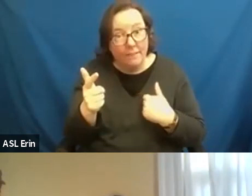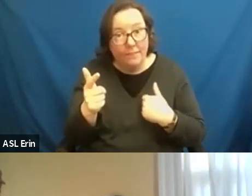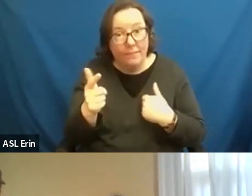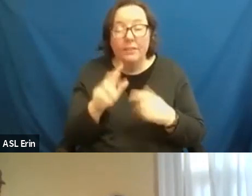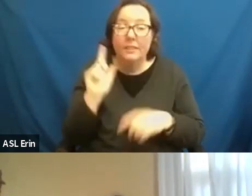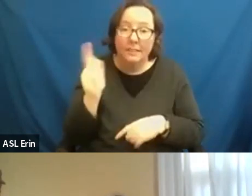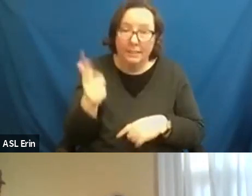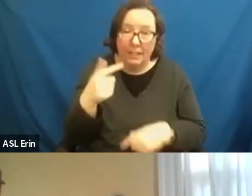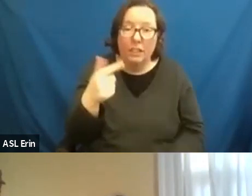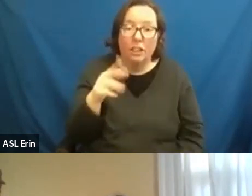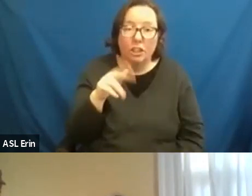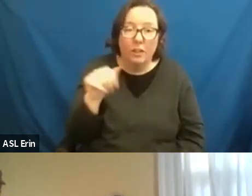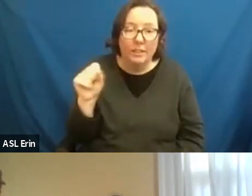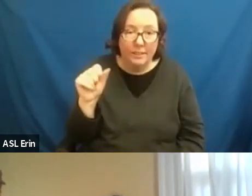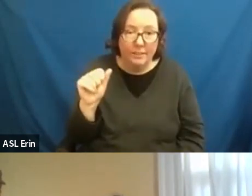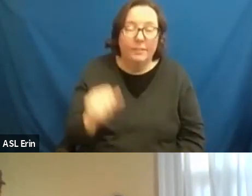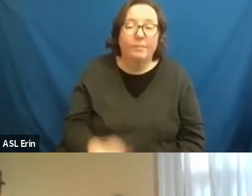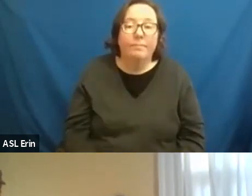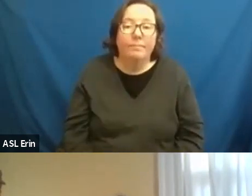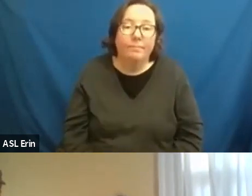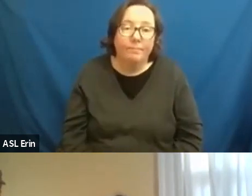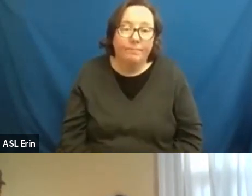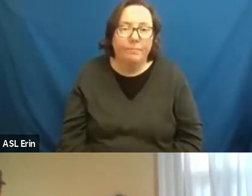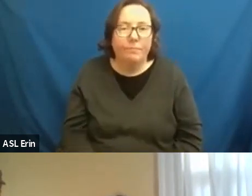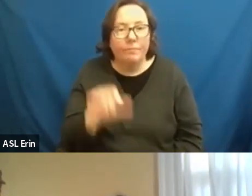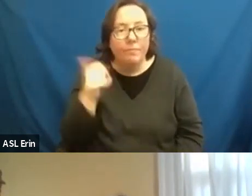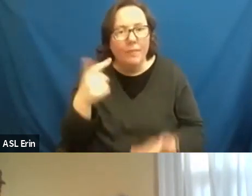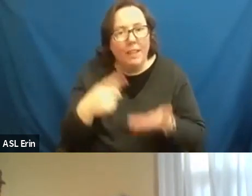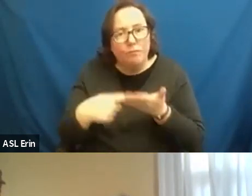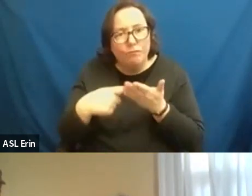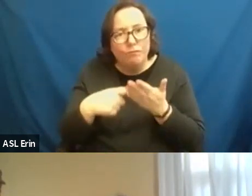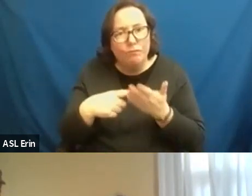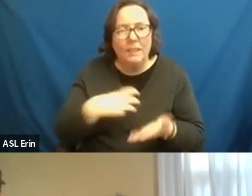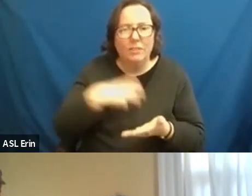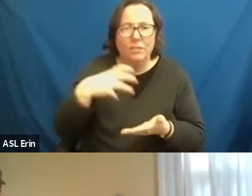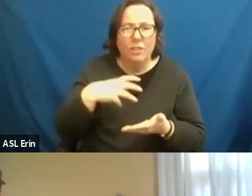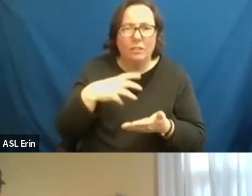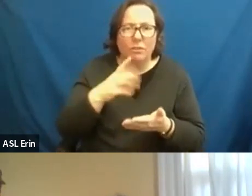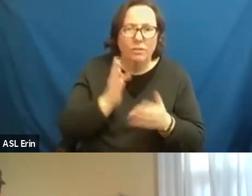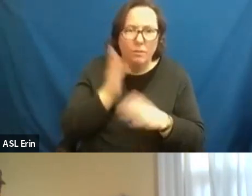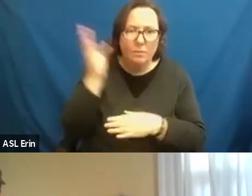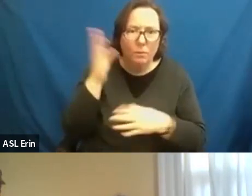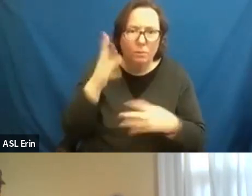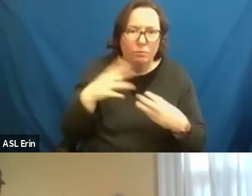Second. Thank you. Is there any discussion or objection to the motion?